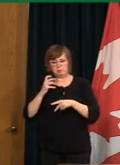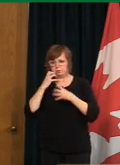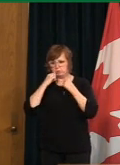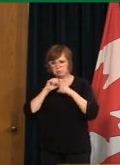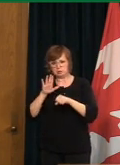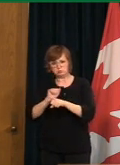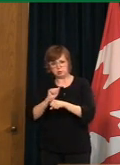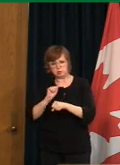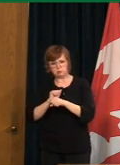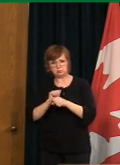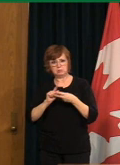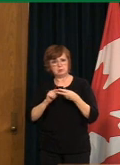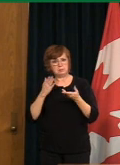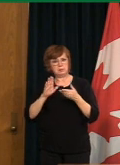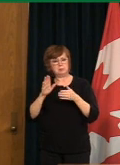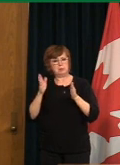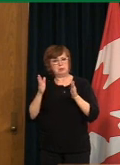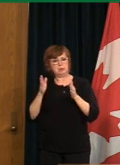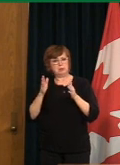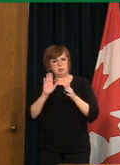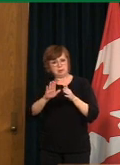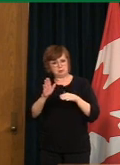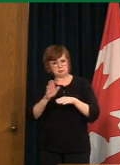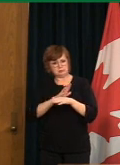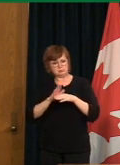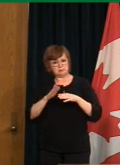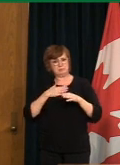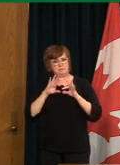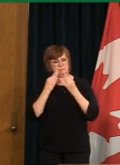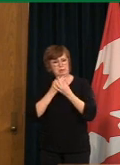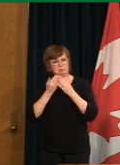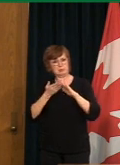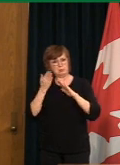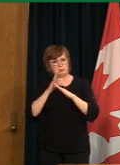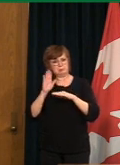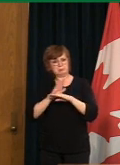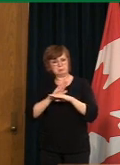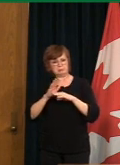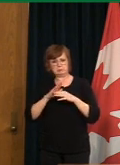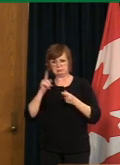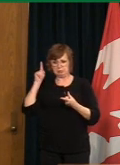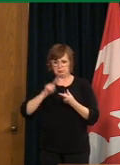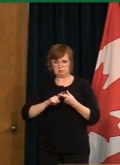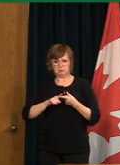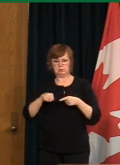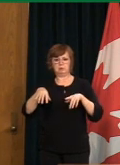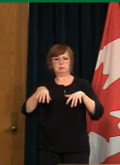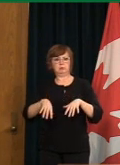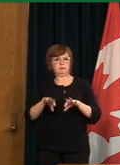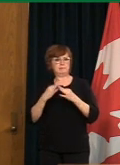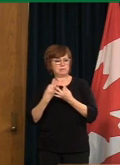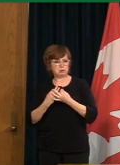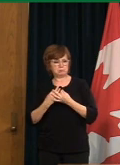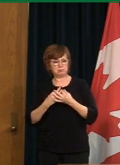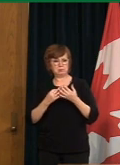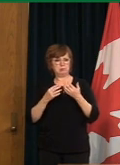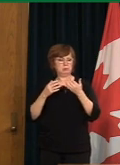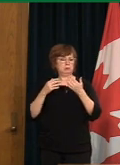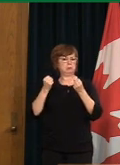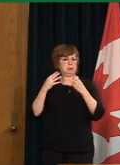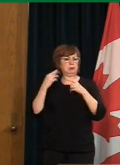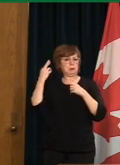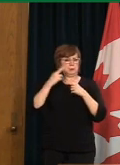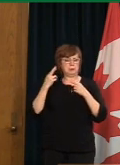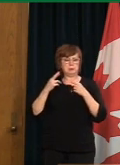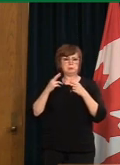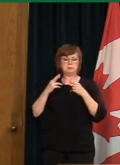their livelihoods in many cases. A much better approach for us is to find the right balance, to find ways for us to operate